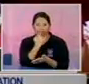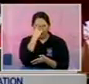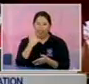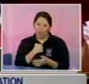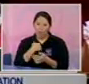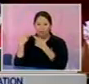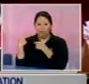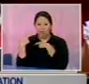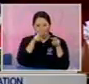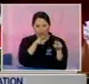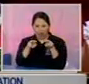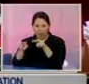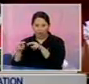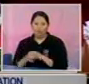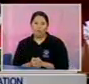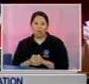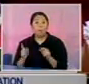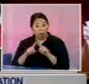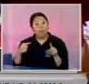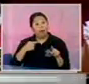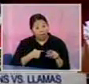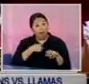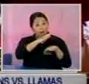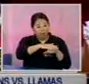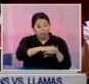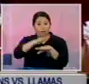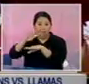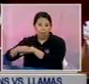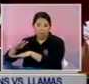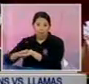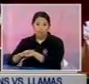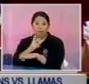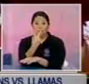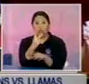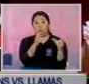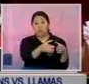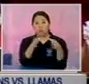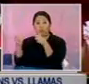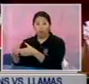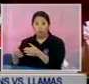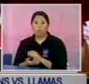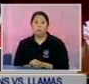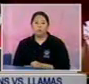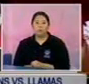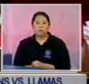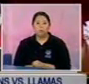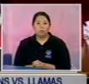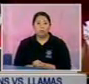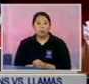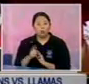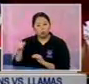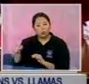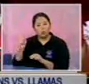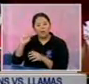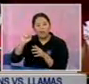show that the chair cautioned the private prosecutor in delving into the contents of